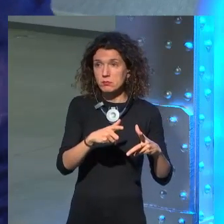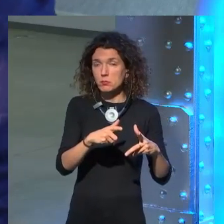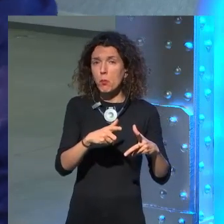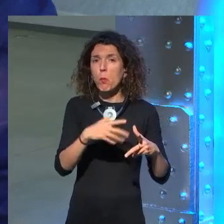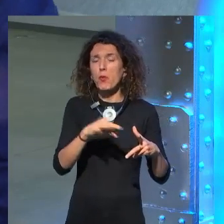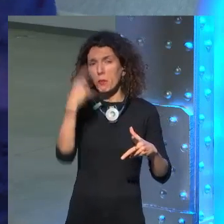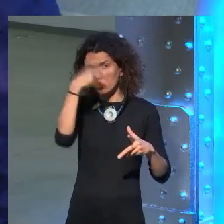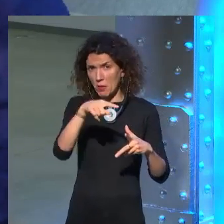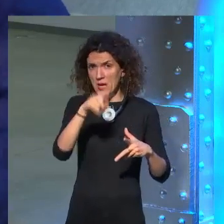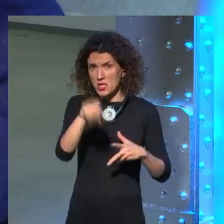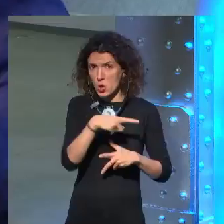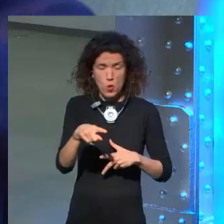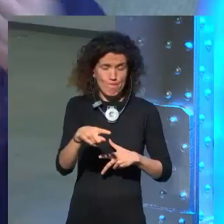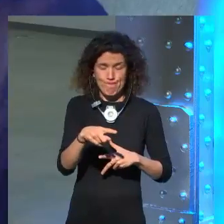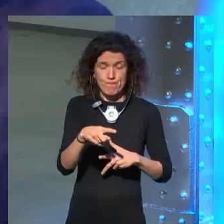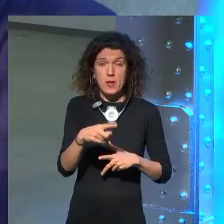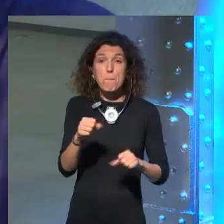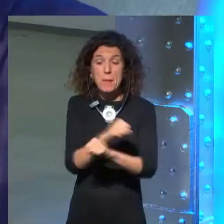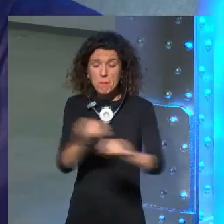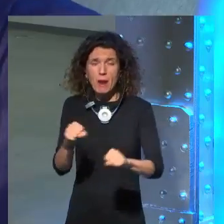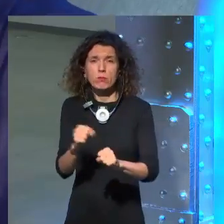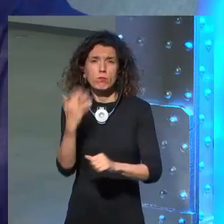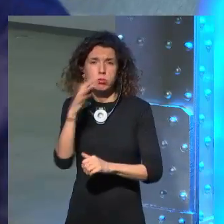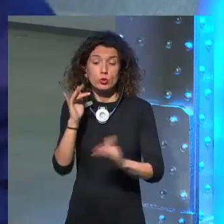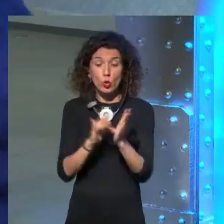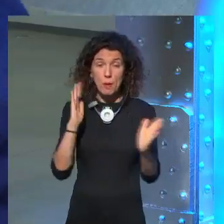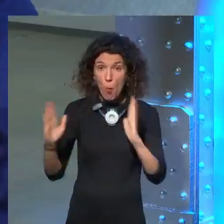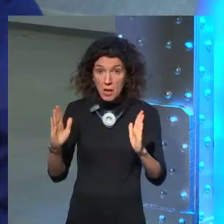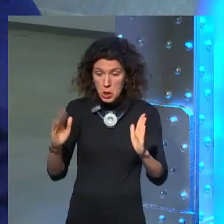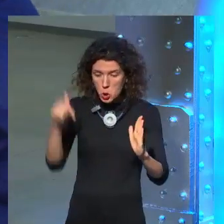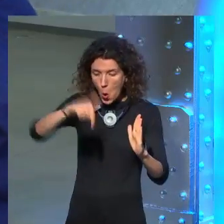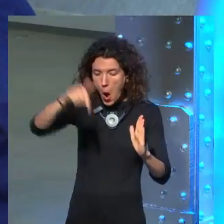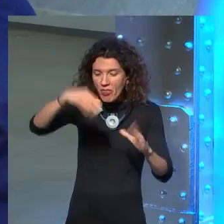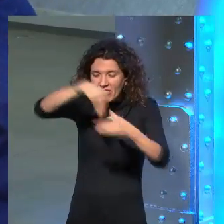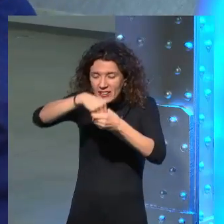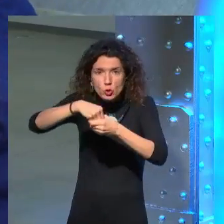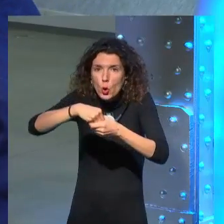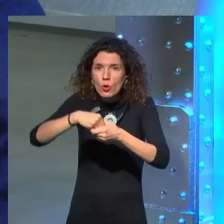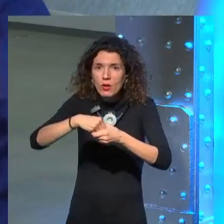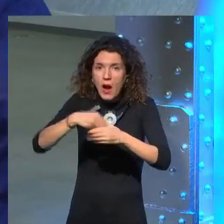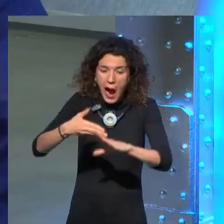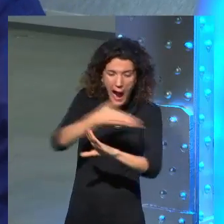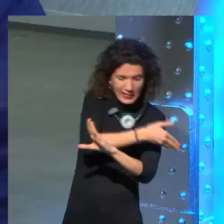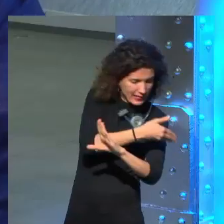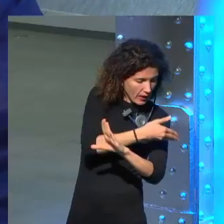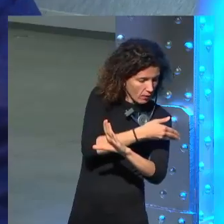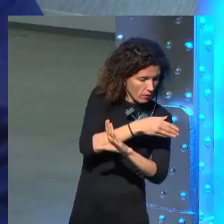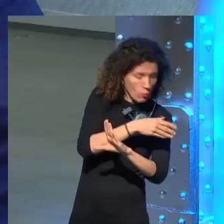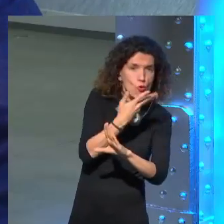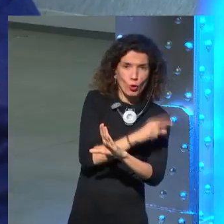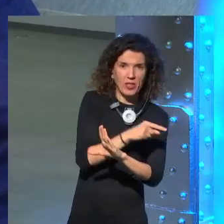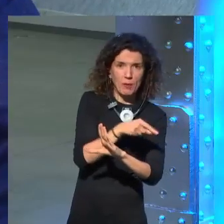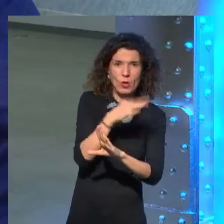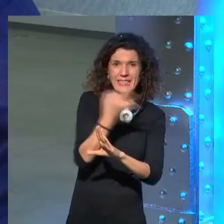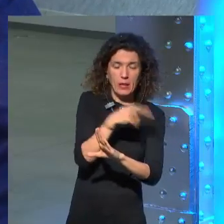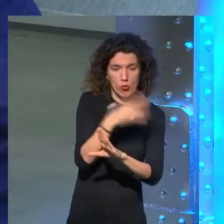Big Bang is a singularity, a moment when we cannot know what happened before the Big Bang. But actually, I think